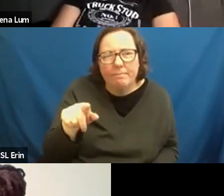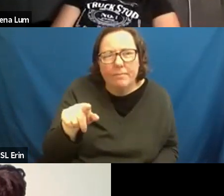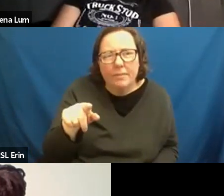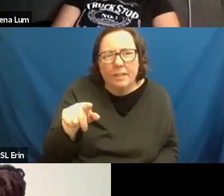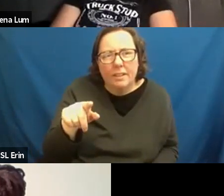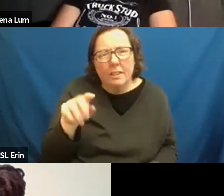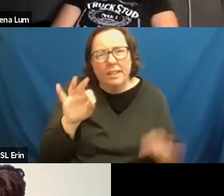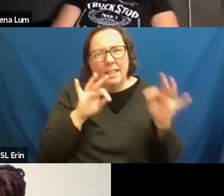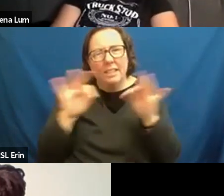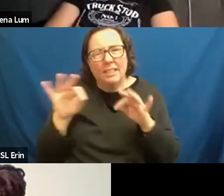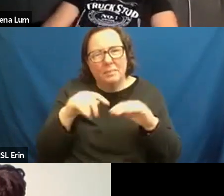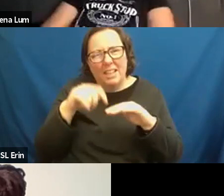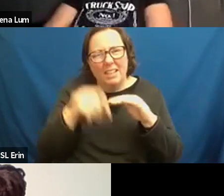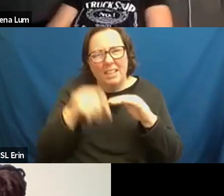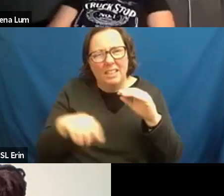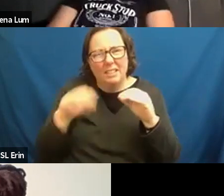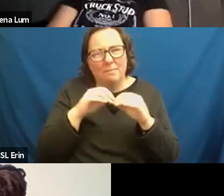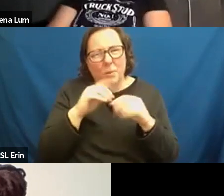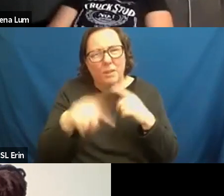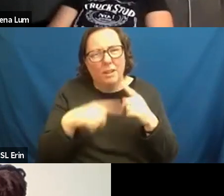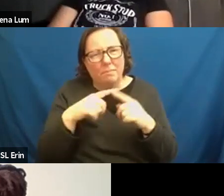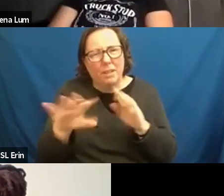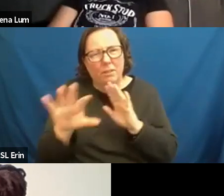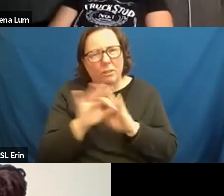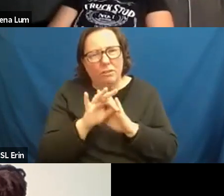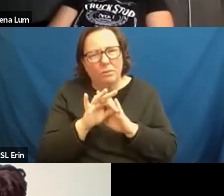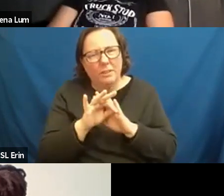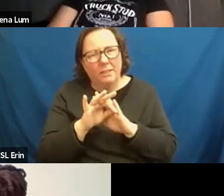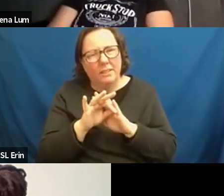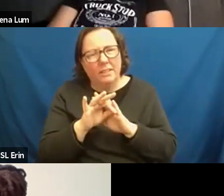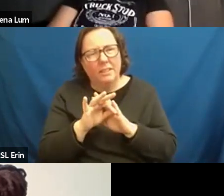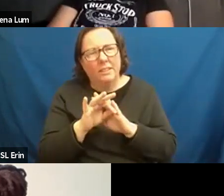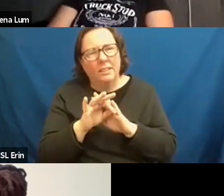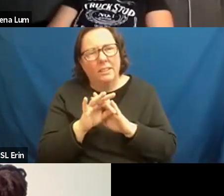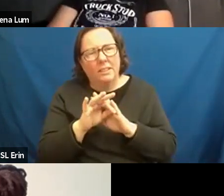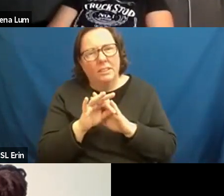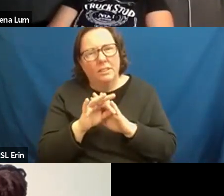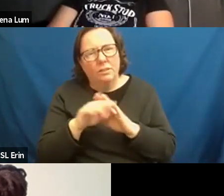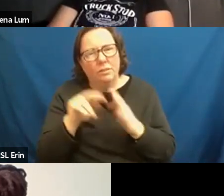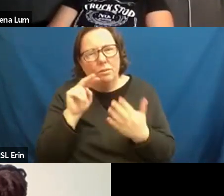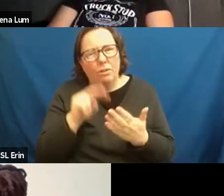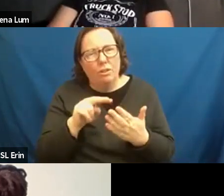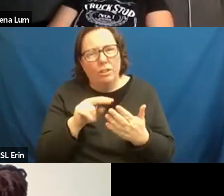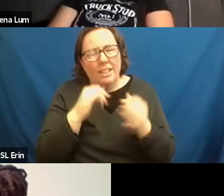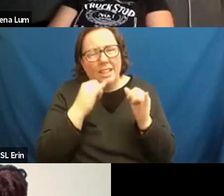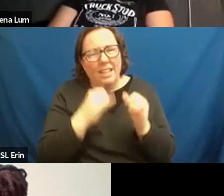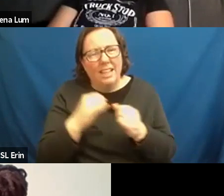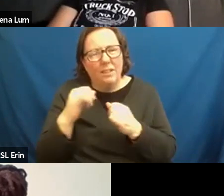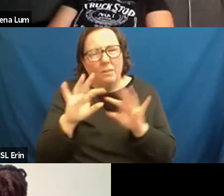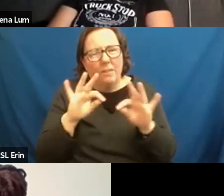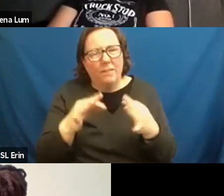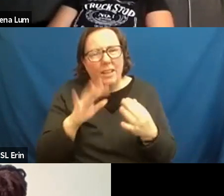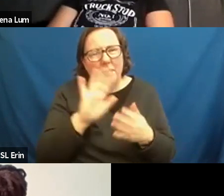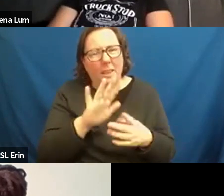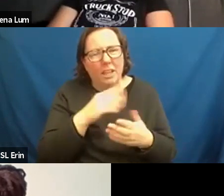walk us a little deeper through the choice to take individual families'